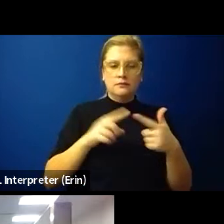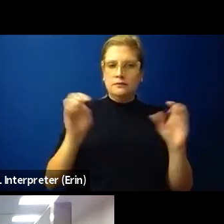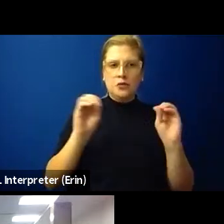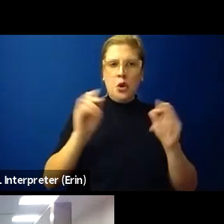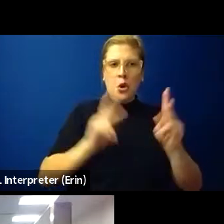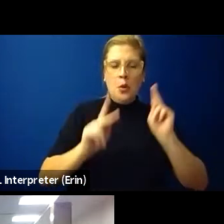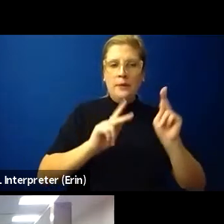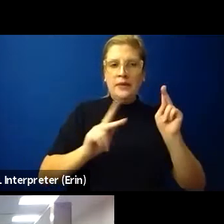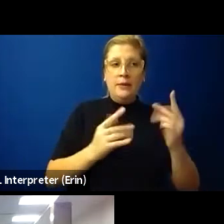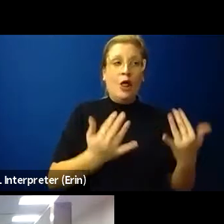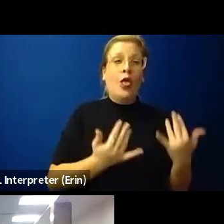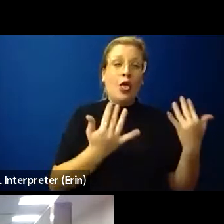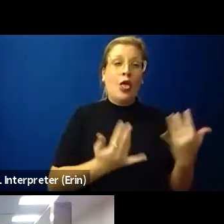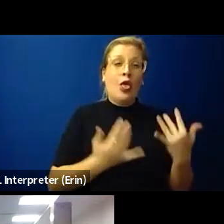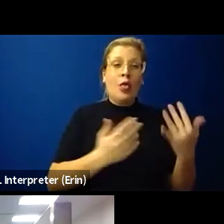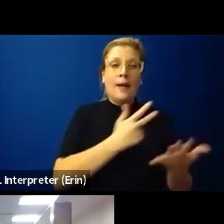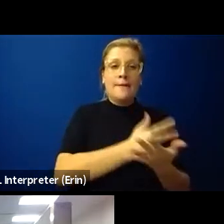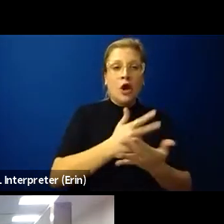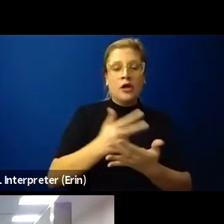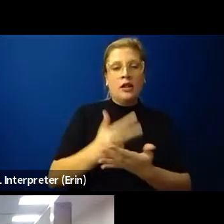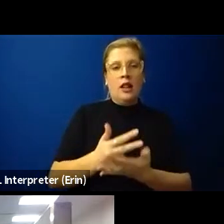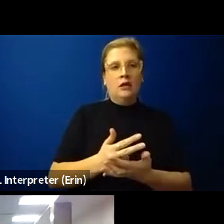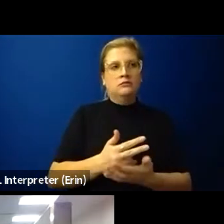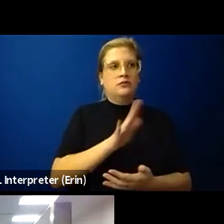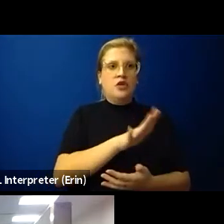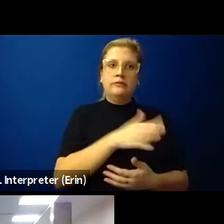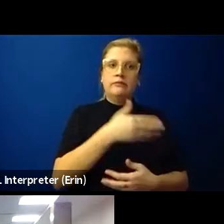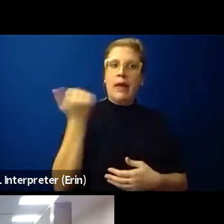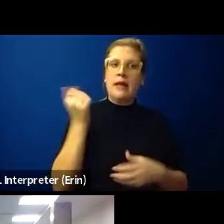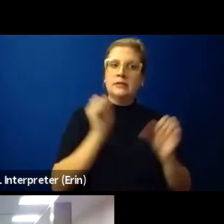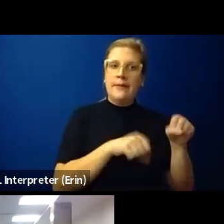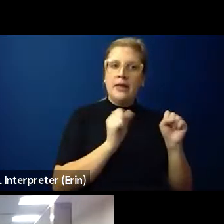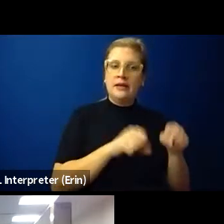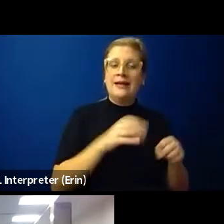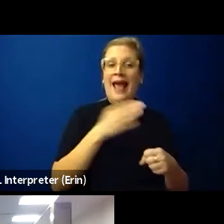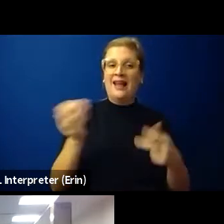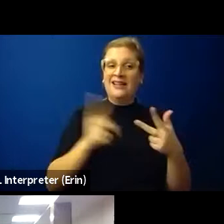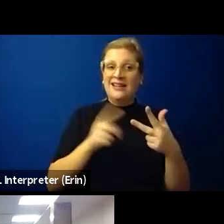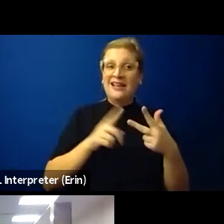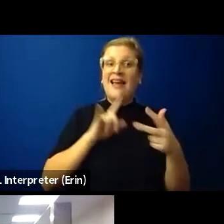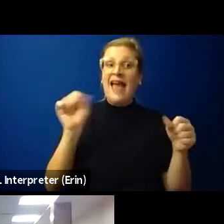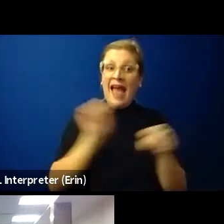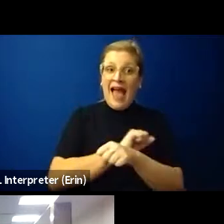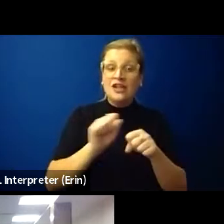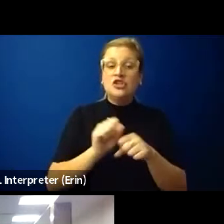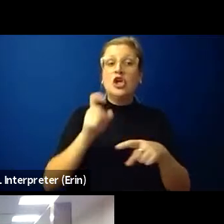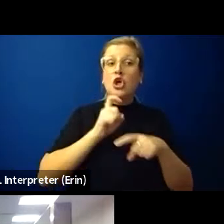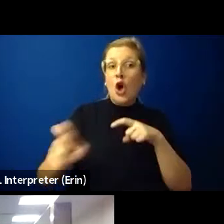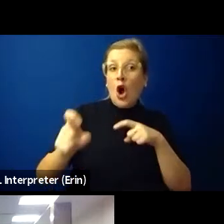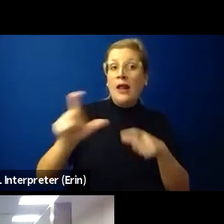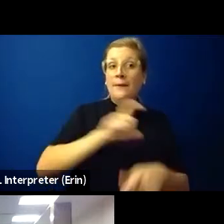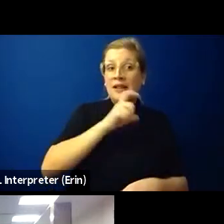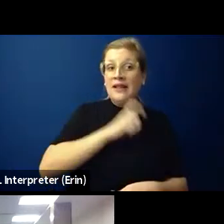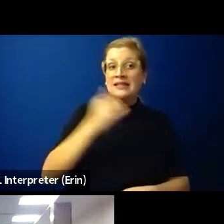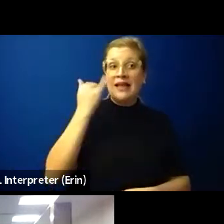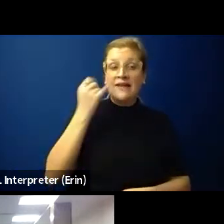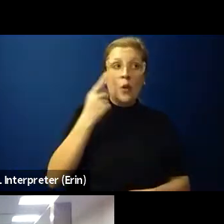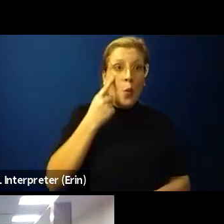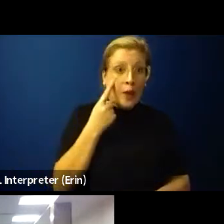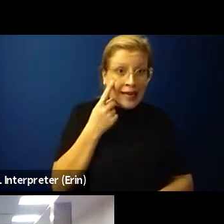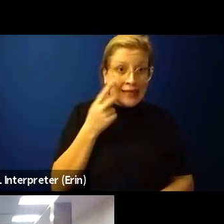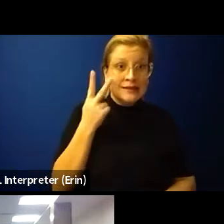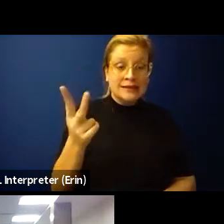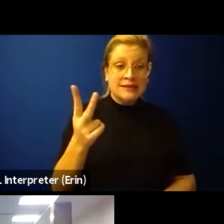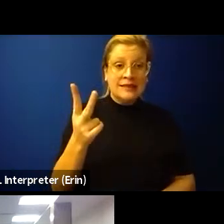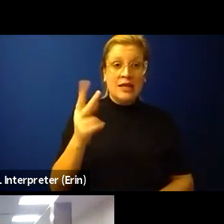loitering in the parking lot to the best of their ability, and that they're actually proactively calling the police when they witness crimes and